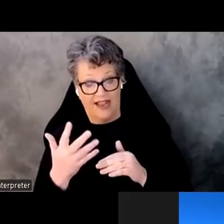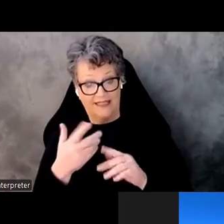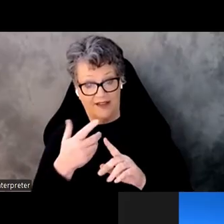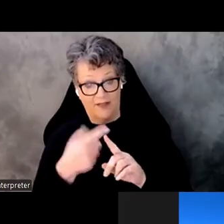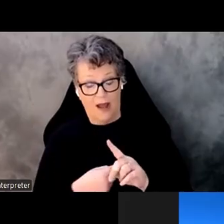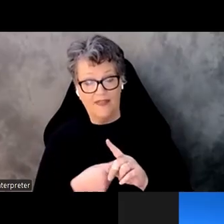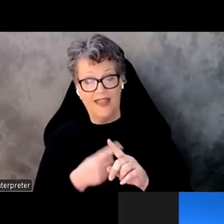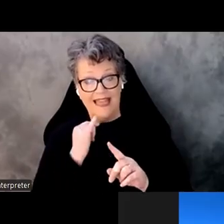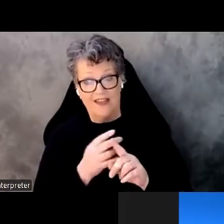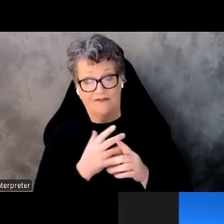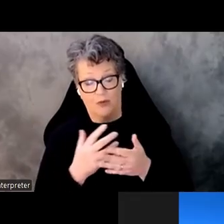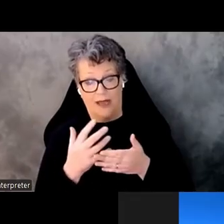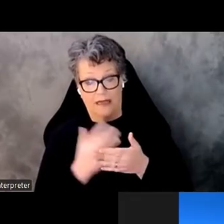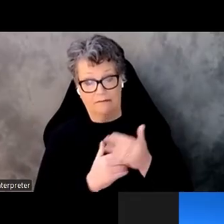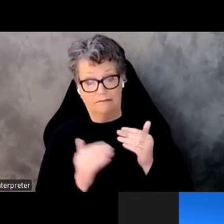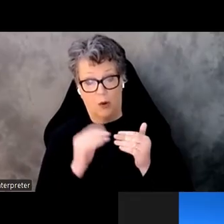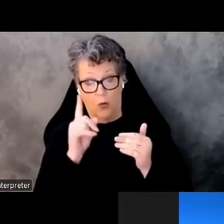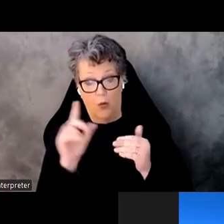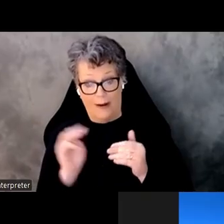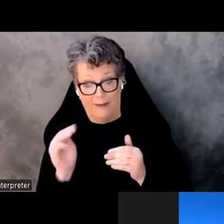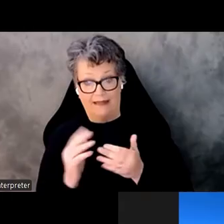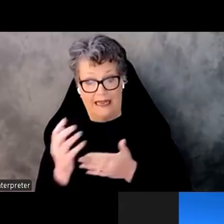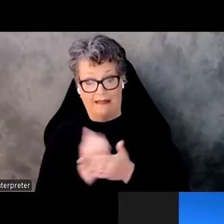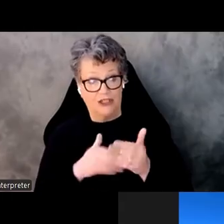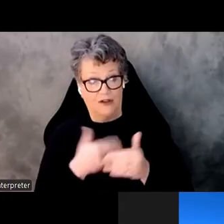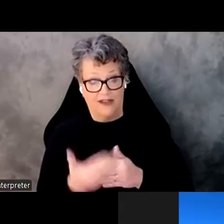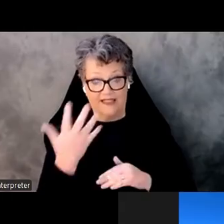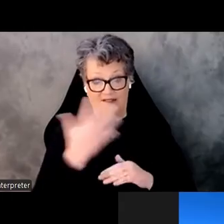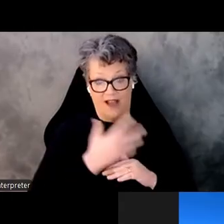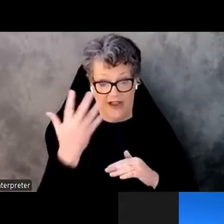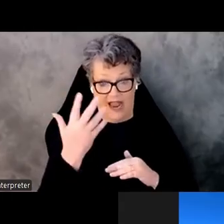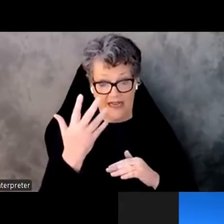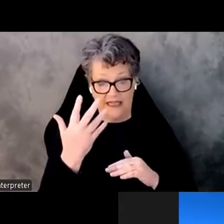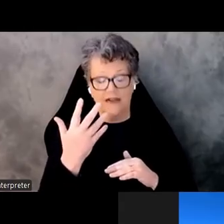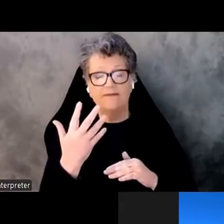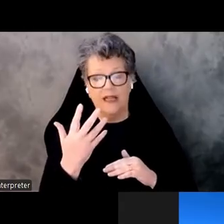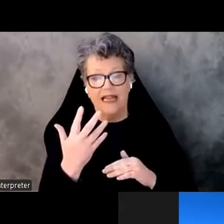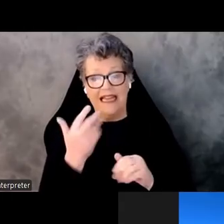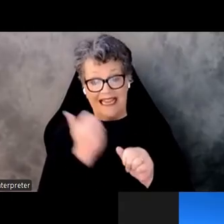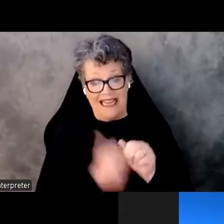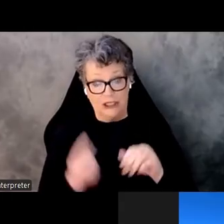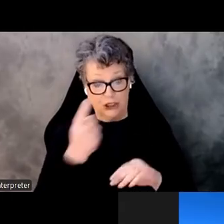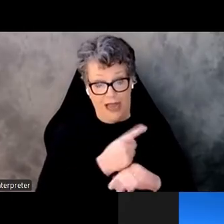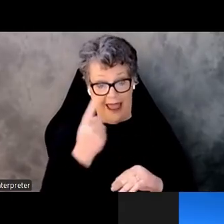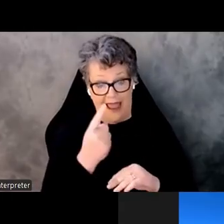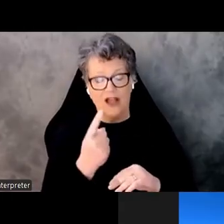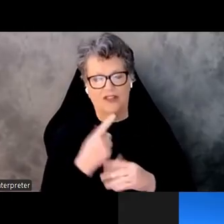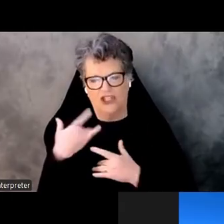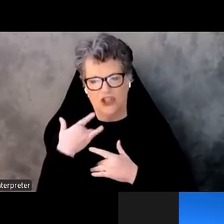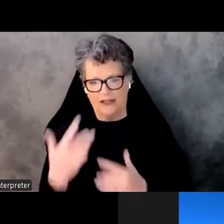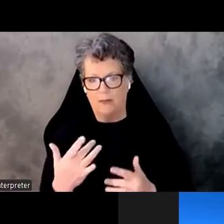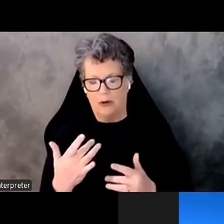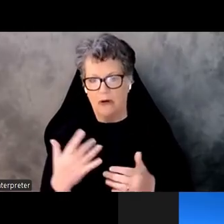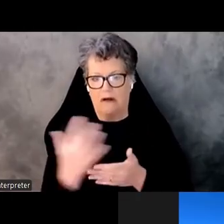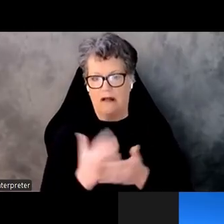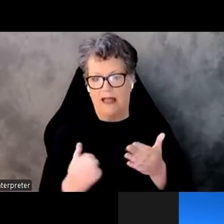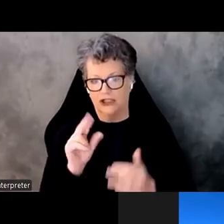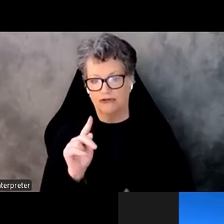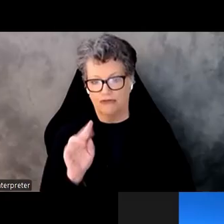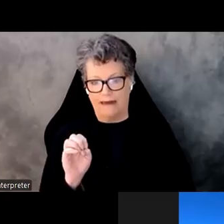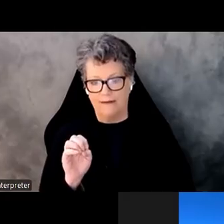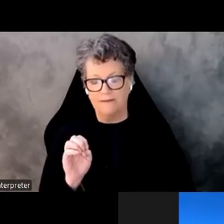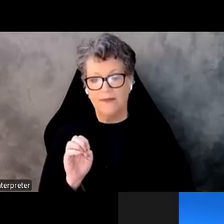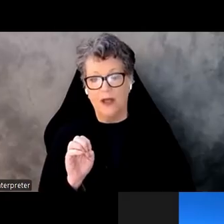we obtain $1 million in collections over the next 5 days, each day, which is our typical collection rate,